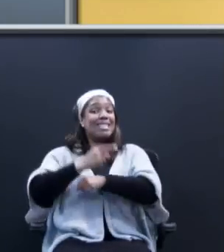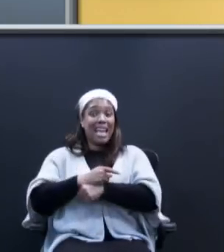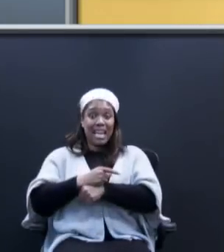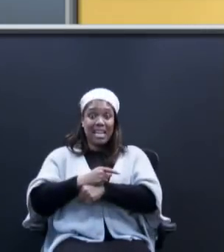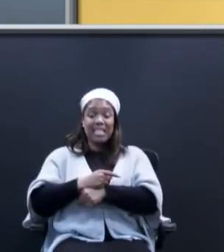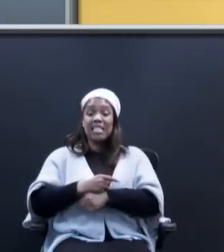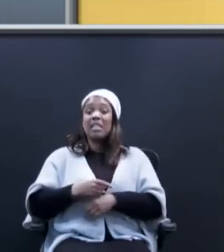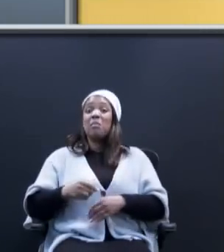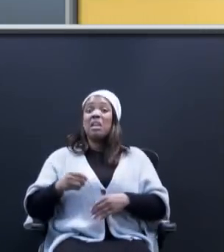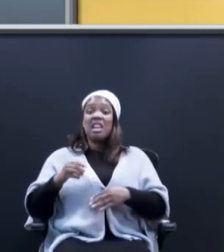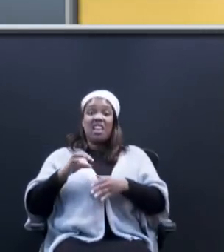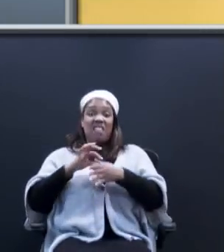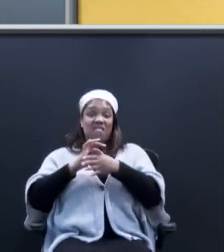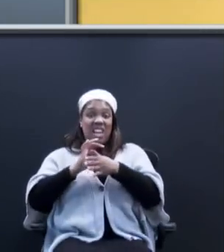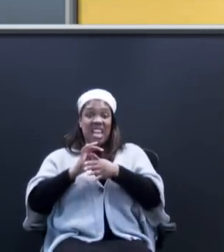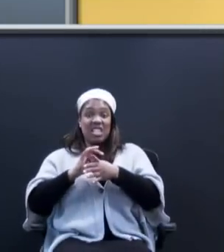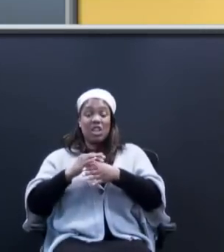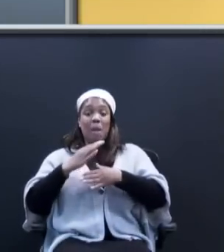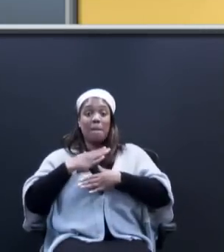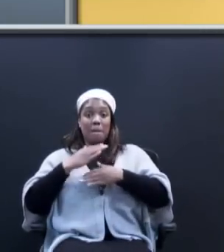after that, it's all over with.